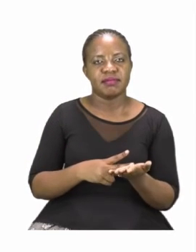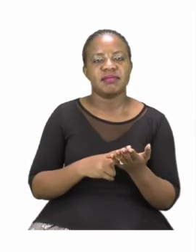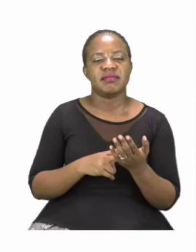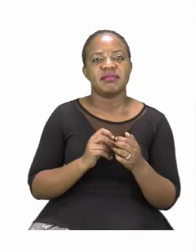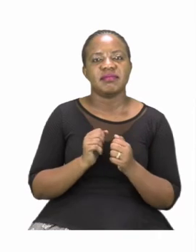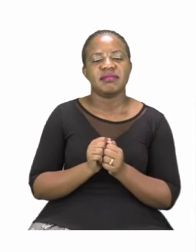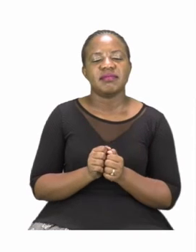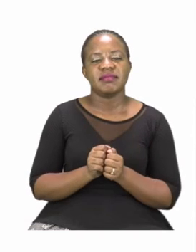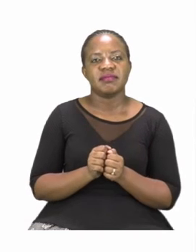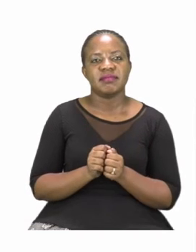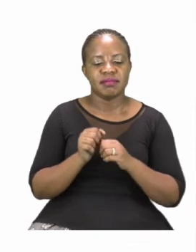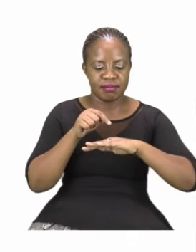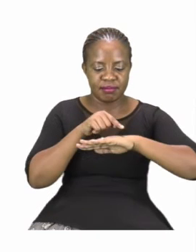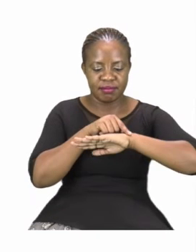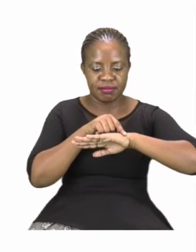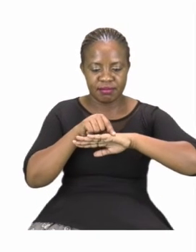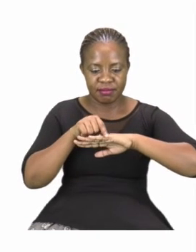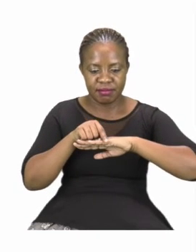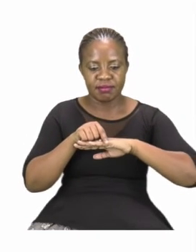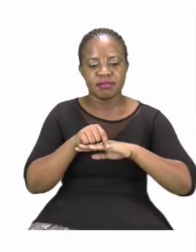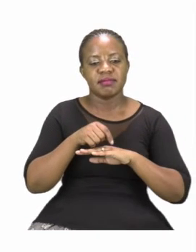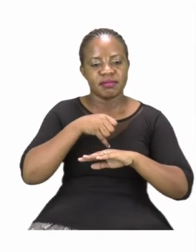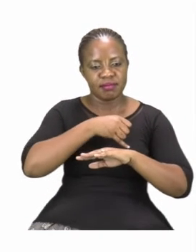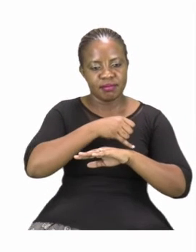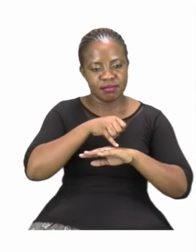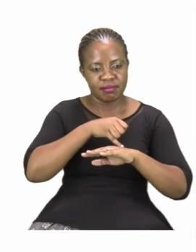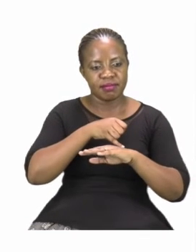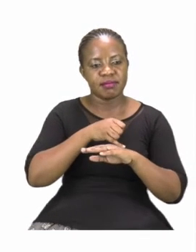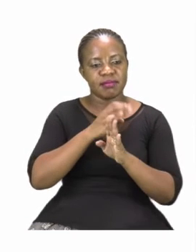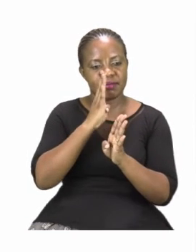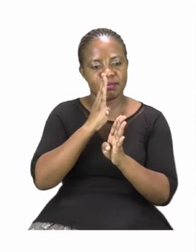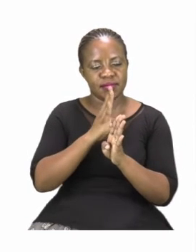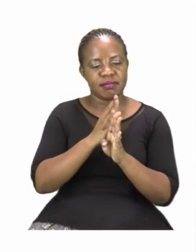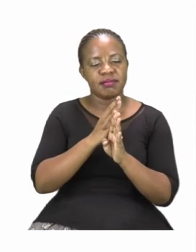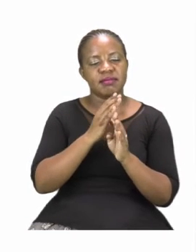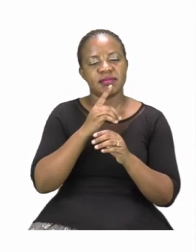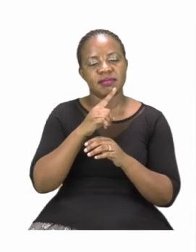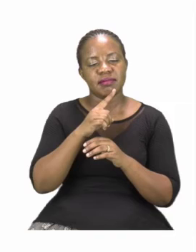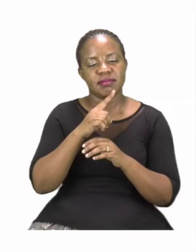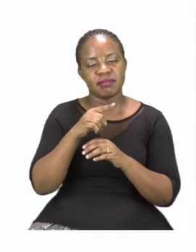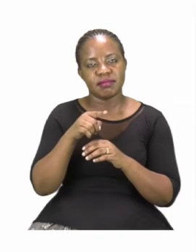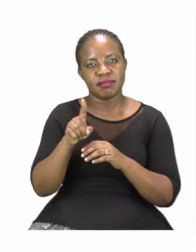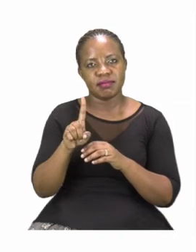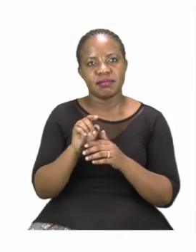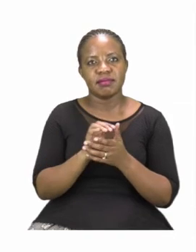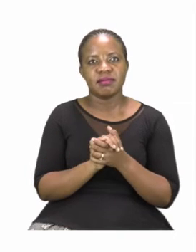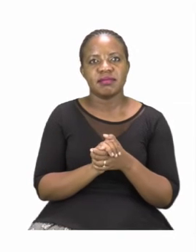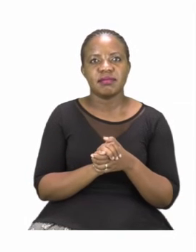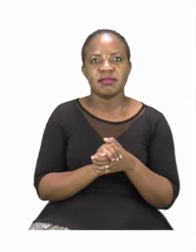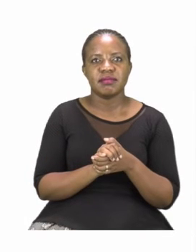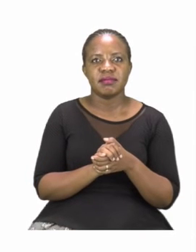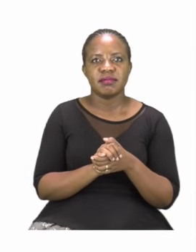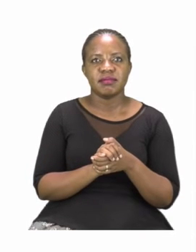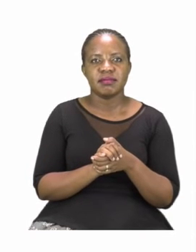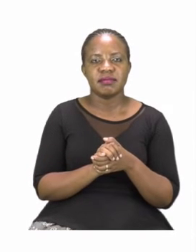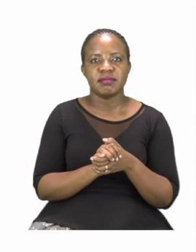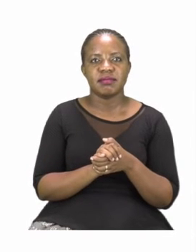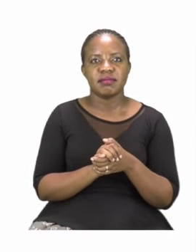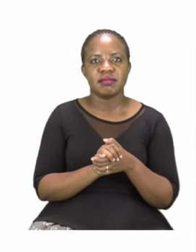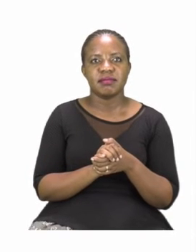the house. And so he tried again. He huffed and